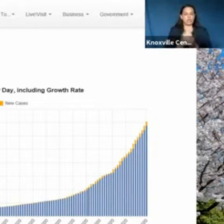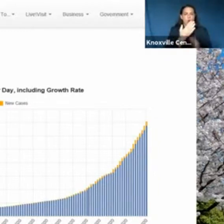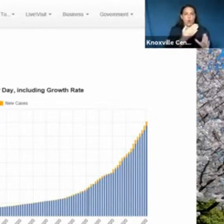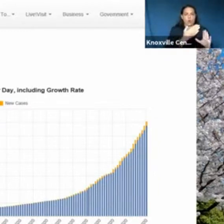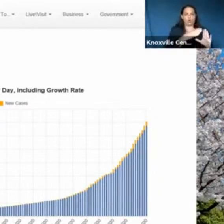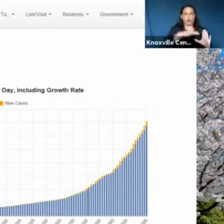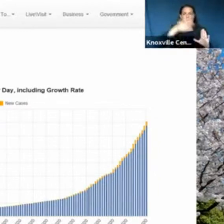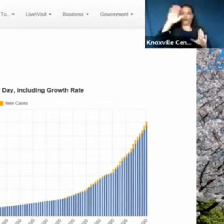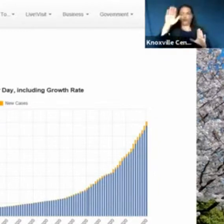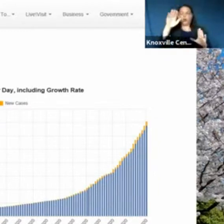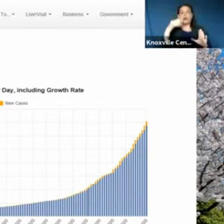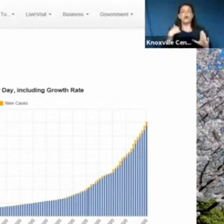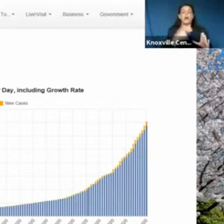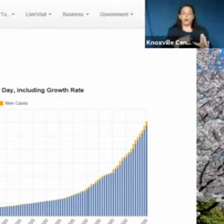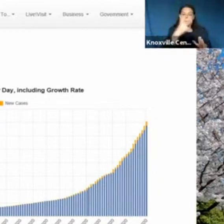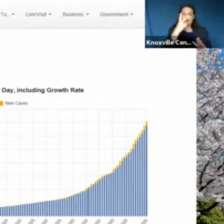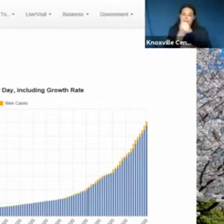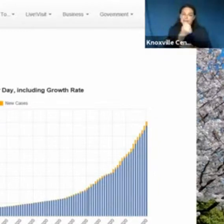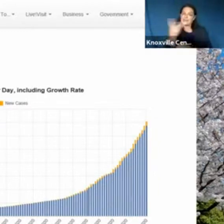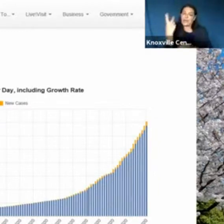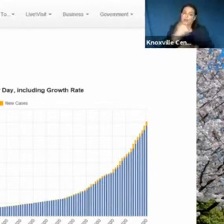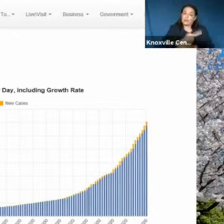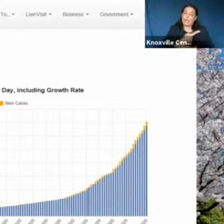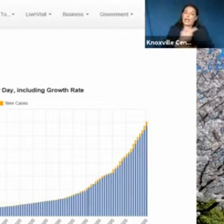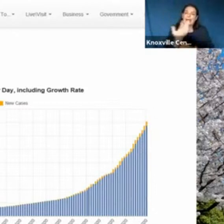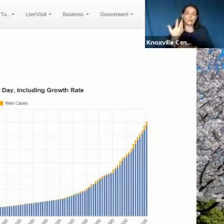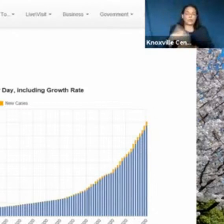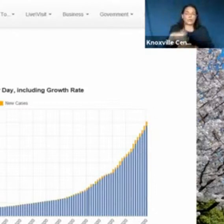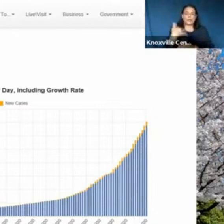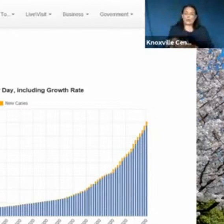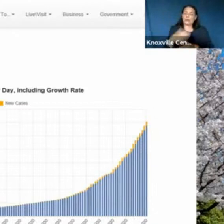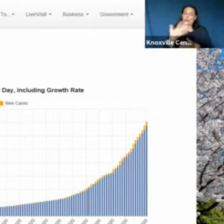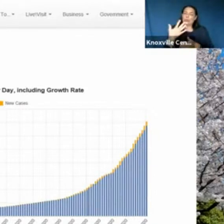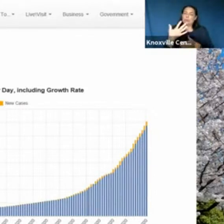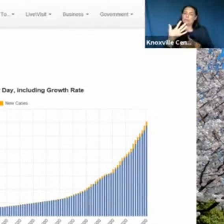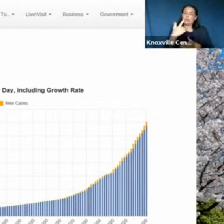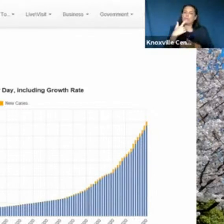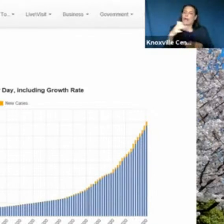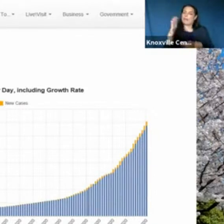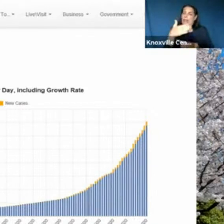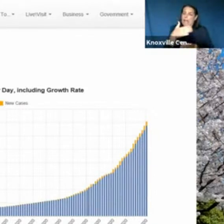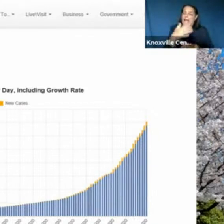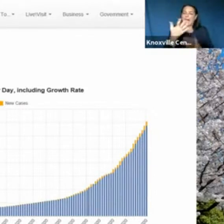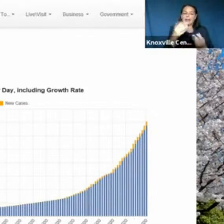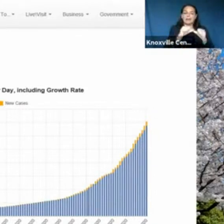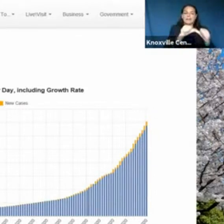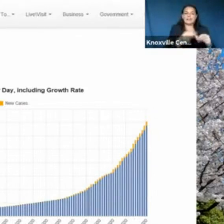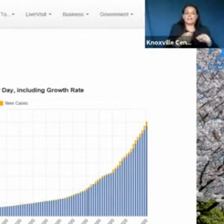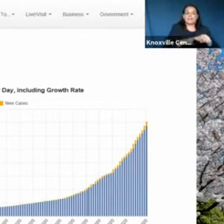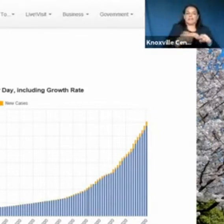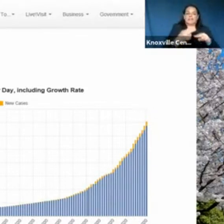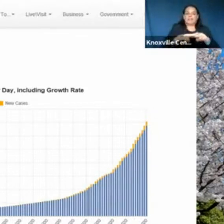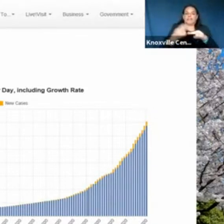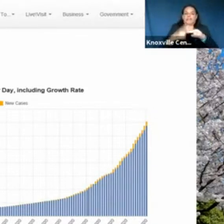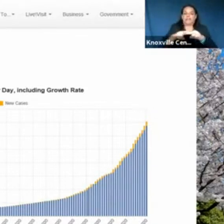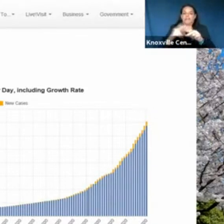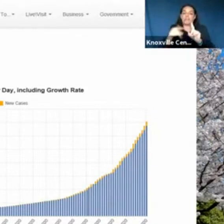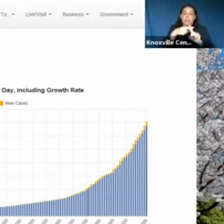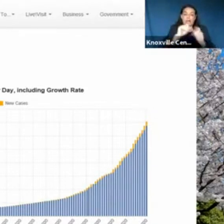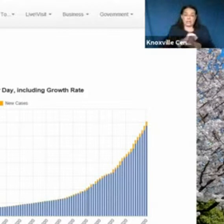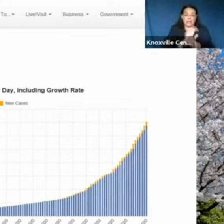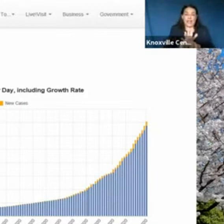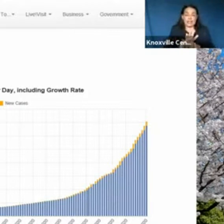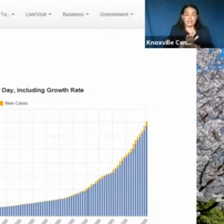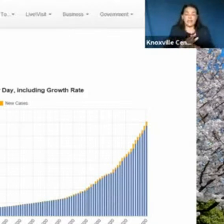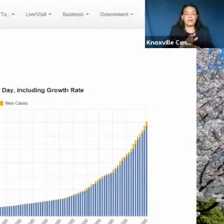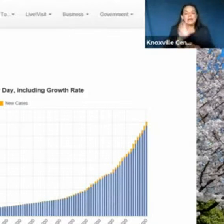have seen consecutive days of red flags and a significant continuous increase in the volume of new cases. This